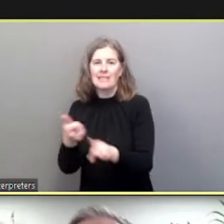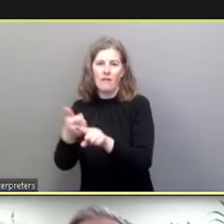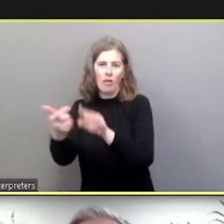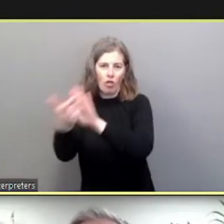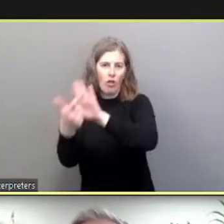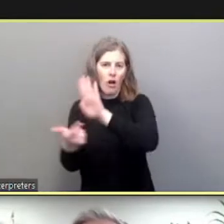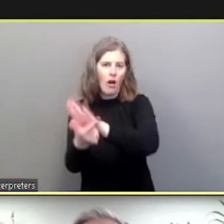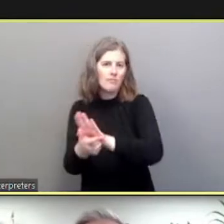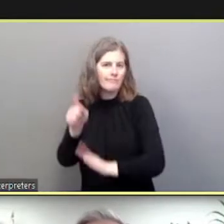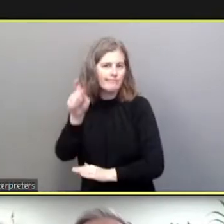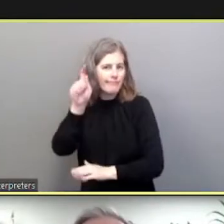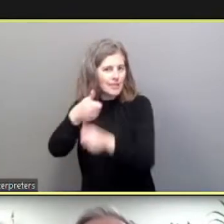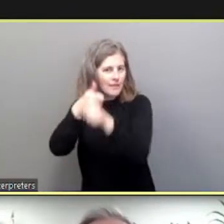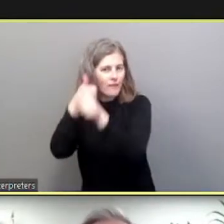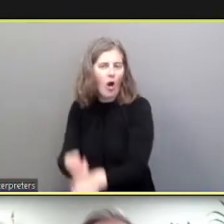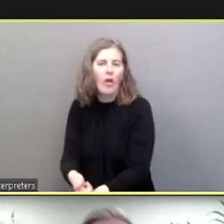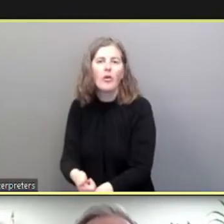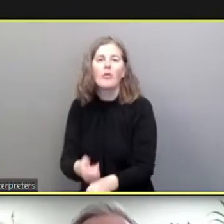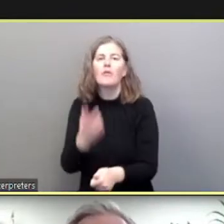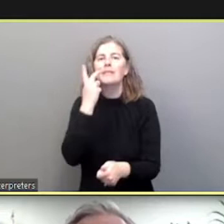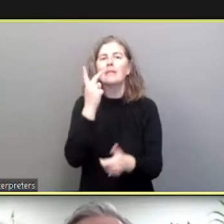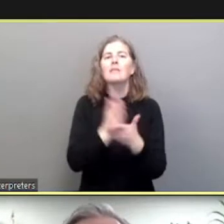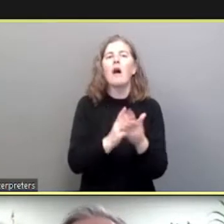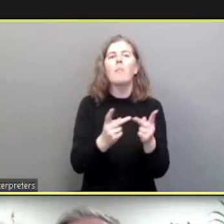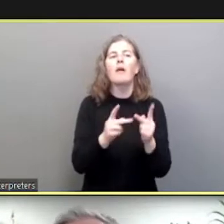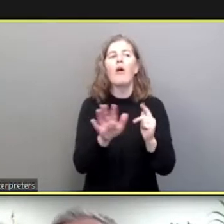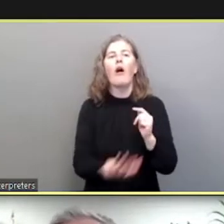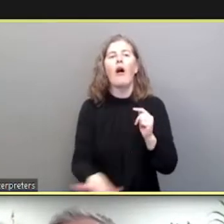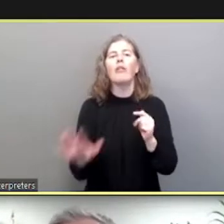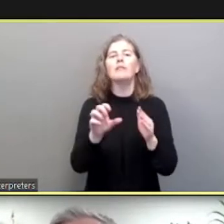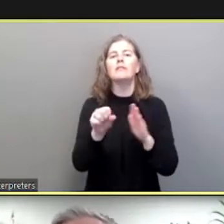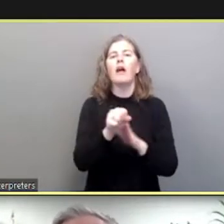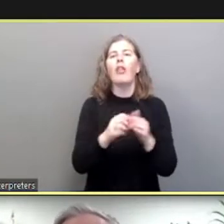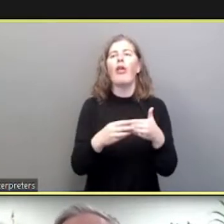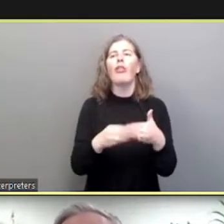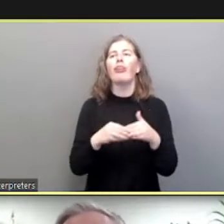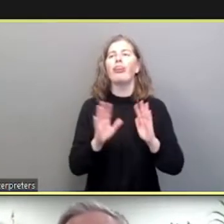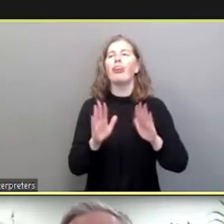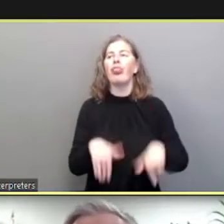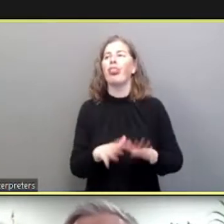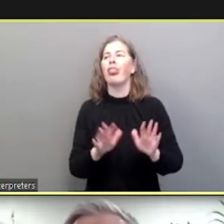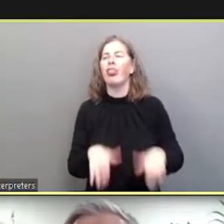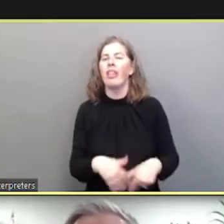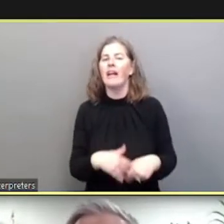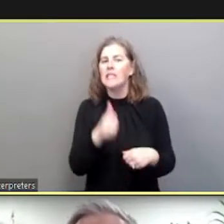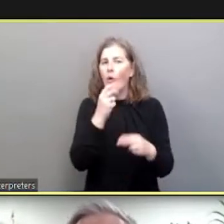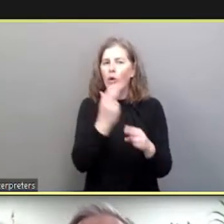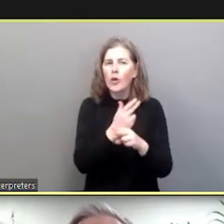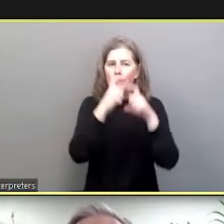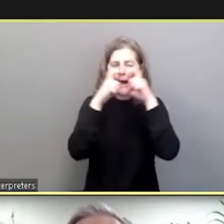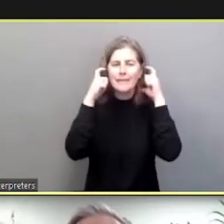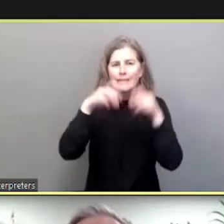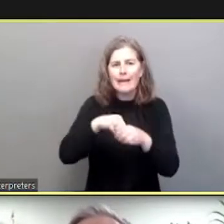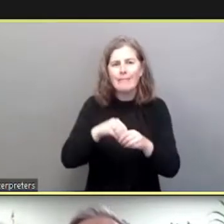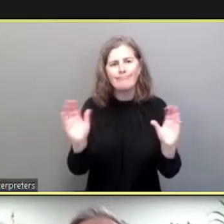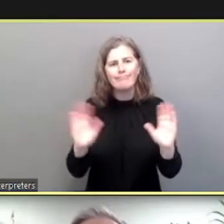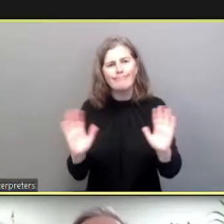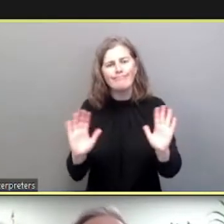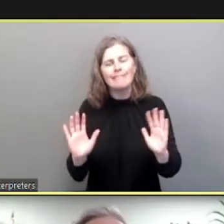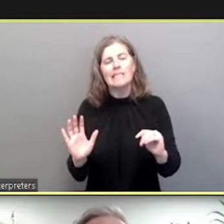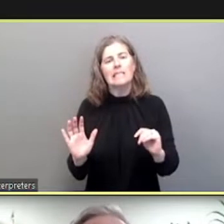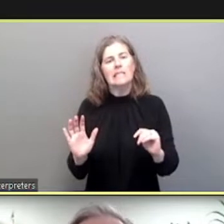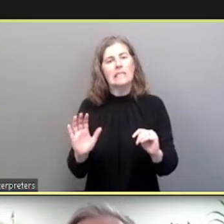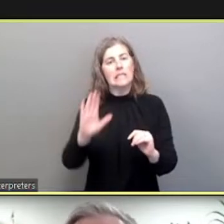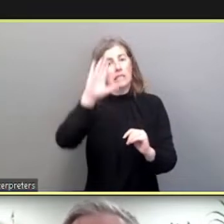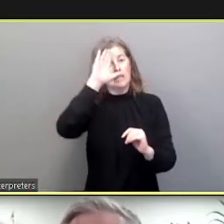to it. We're seeing a lot of places around the state where people simply abandon the use of indoor masks. And as you